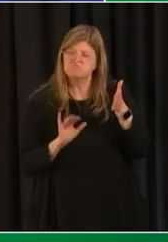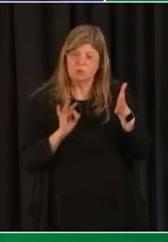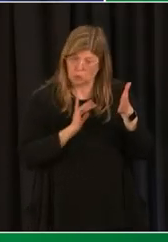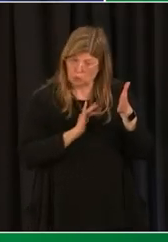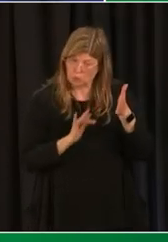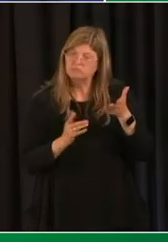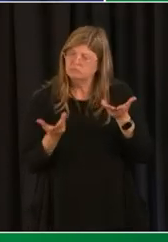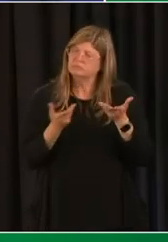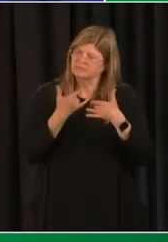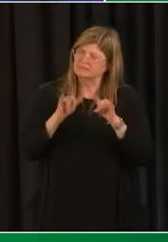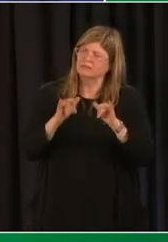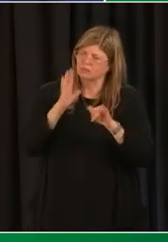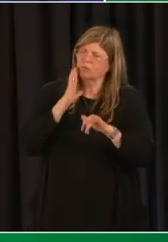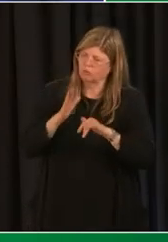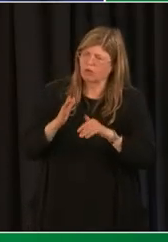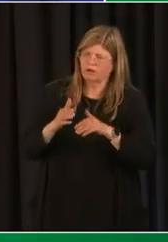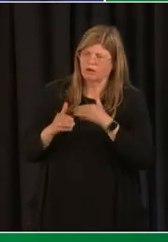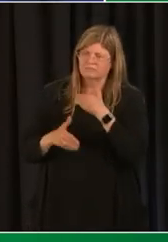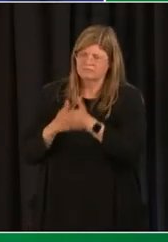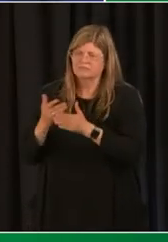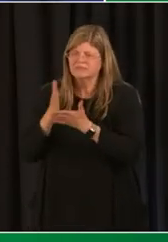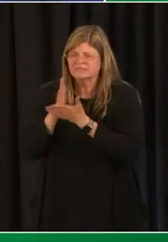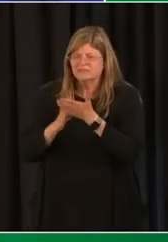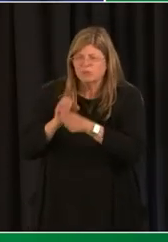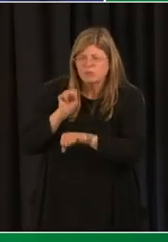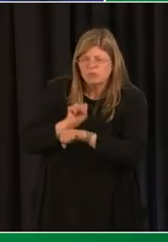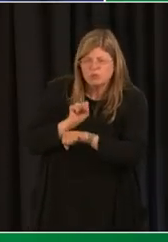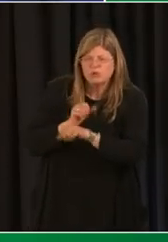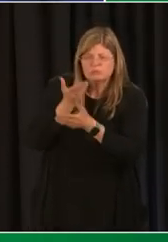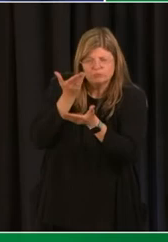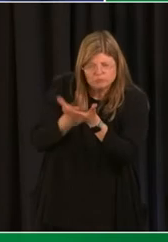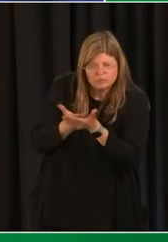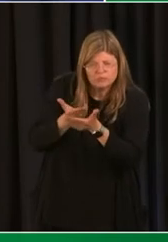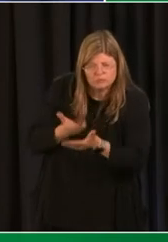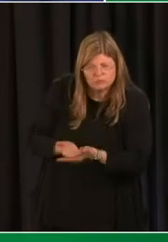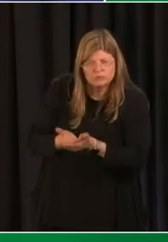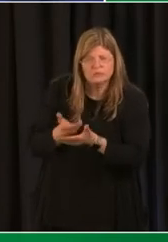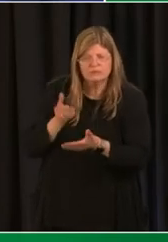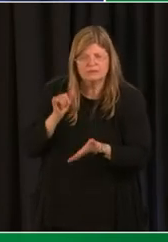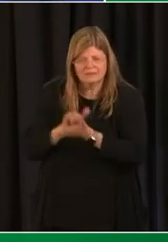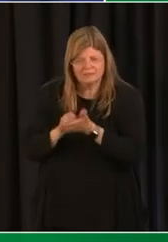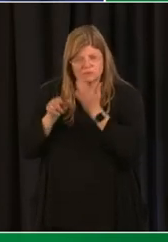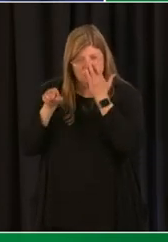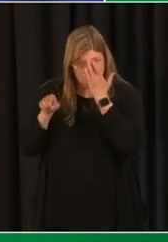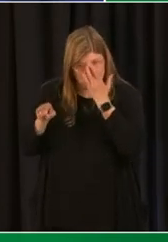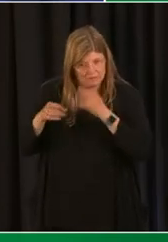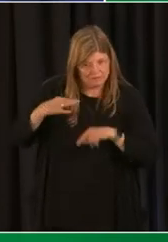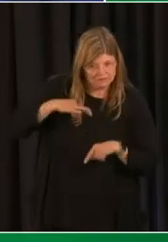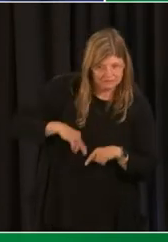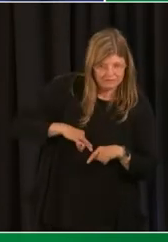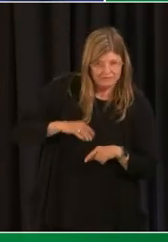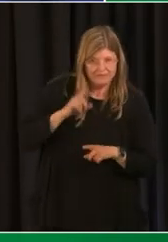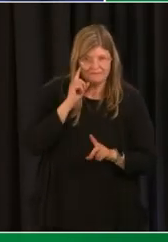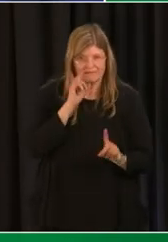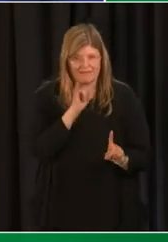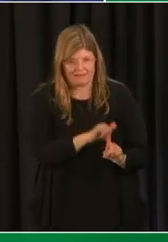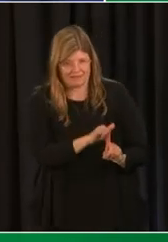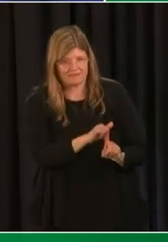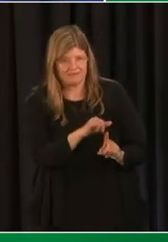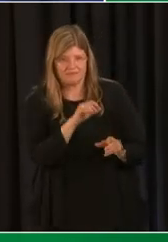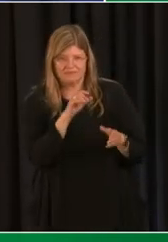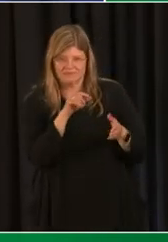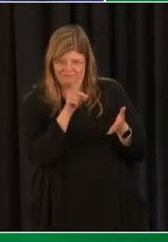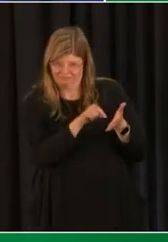get assistance, but we will, of course, need to do some work to verify that the person is an eligible tenant at that